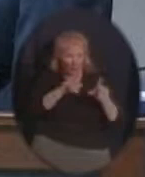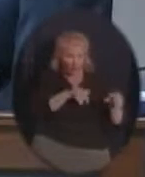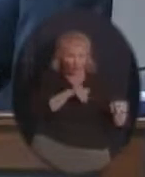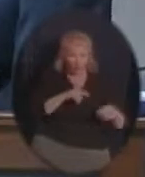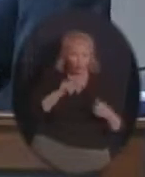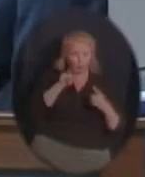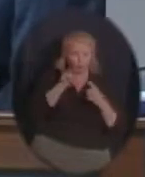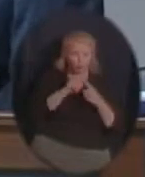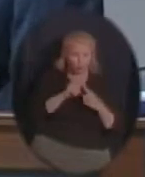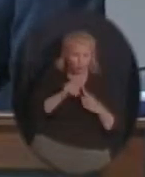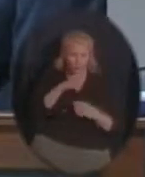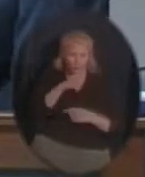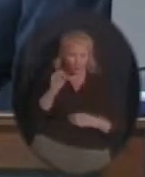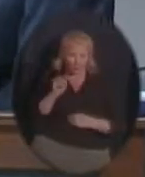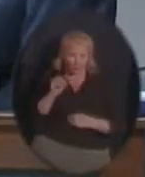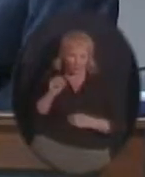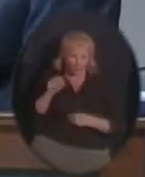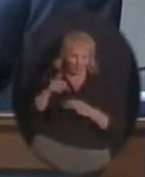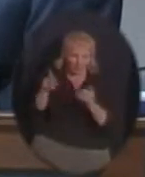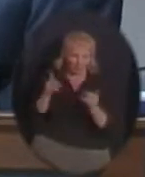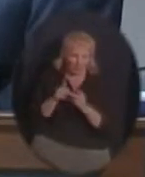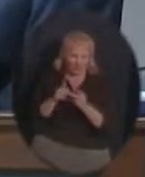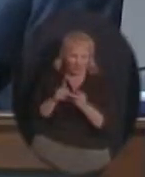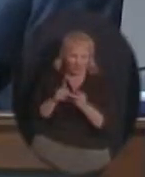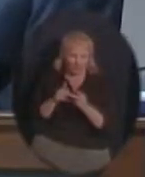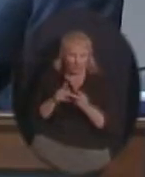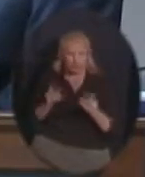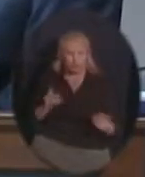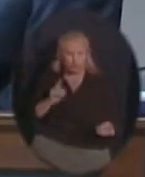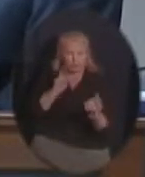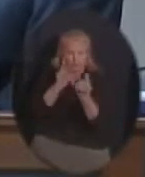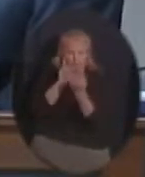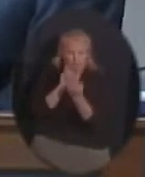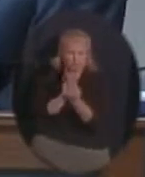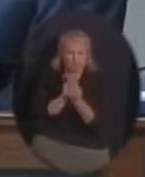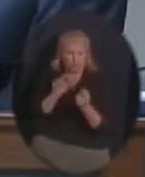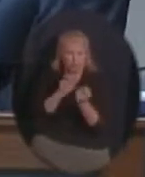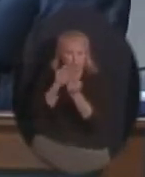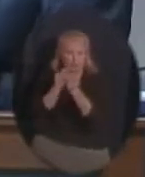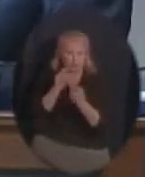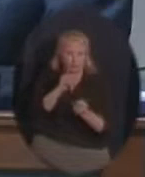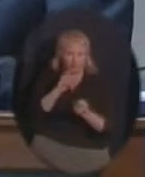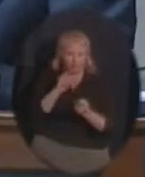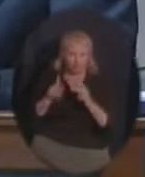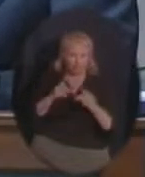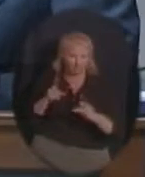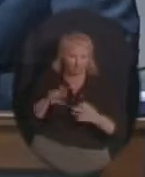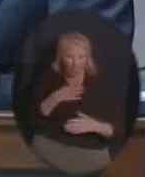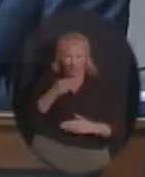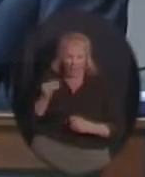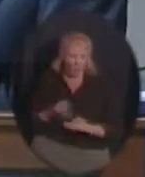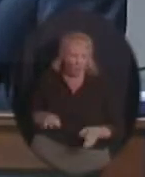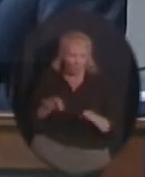key personalities that were going to be involved in providing the services to this